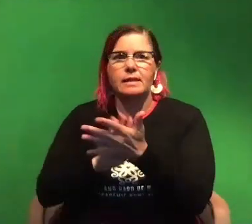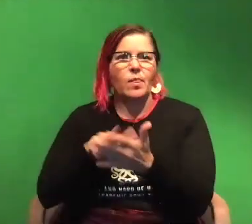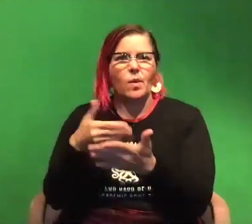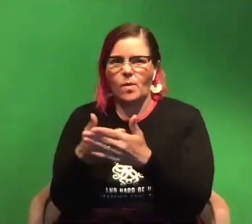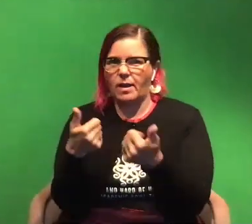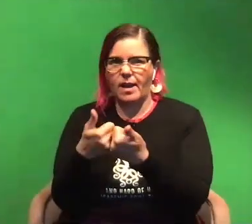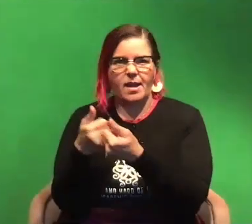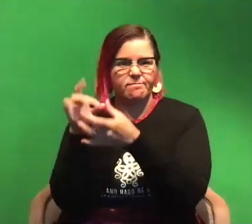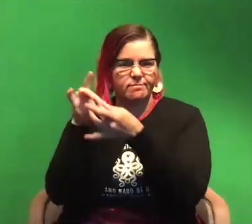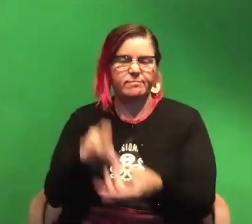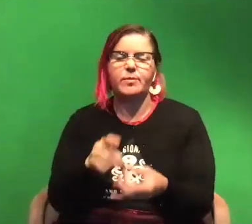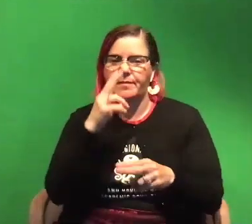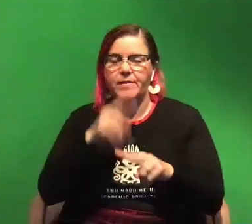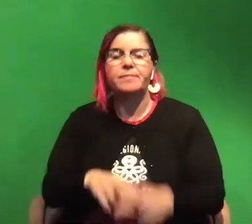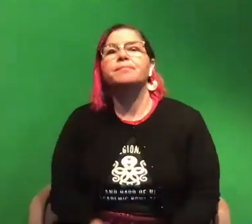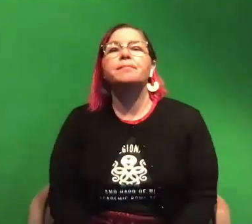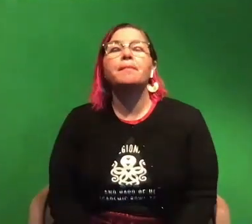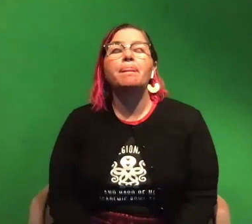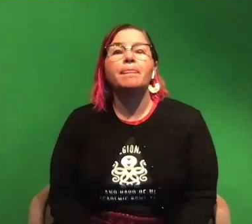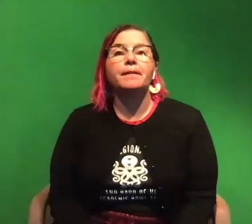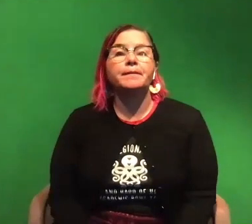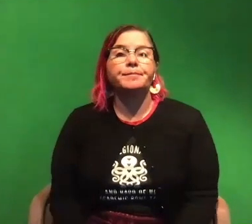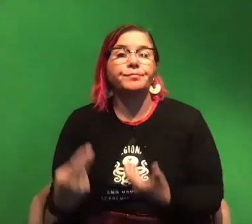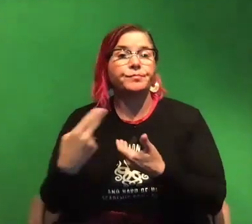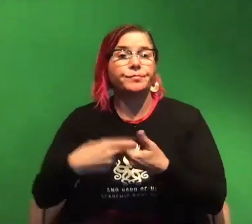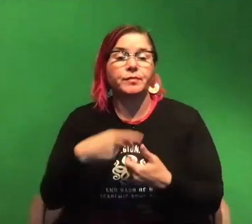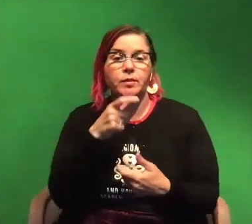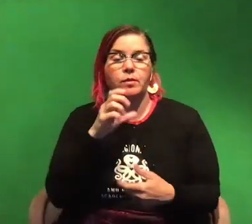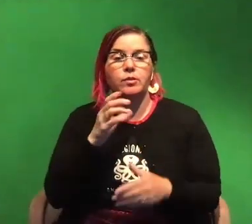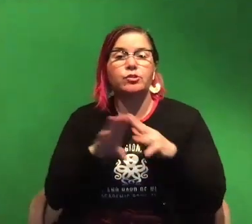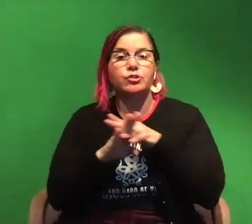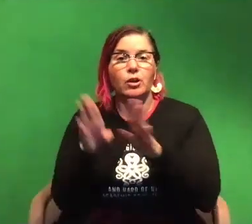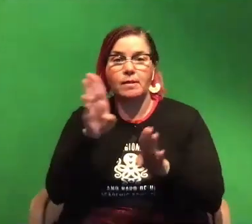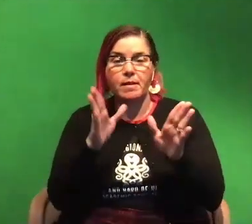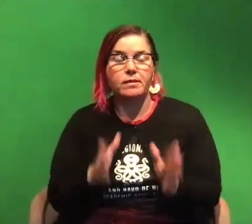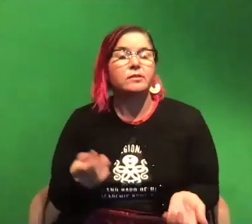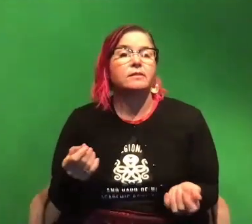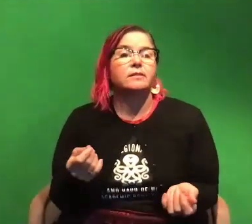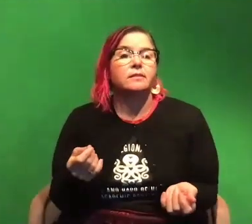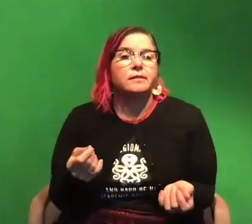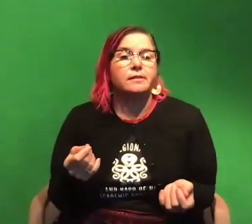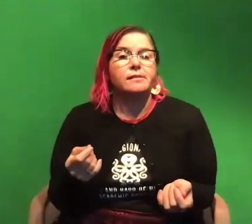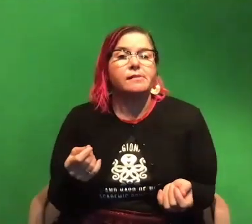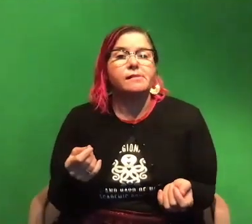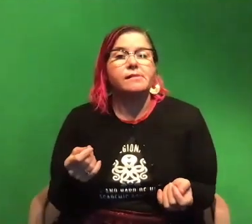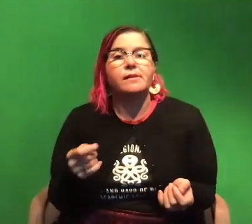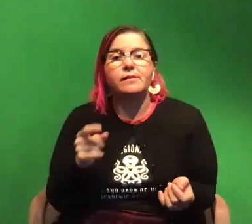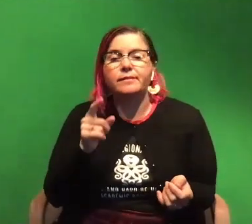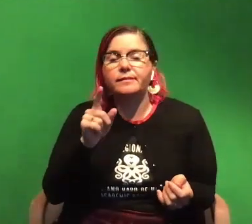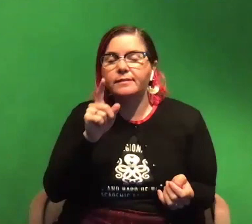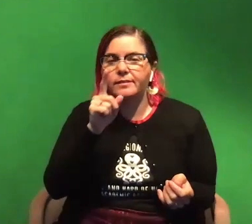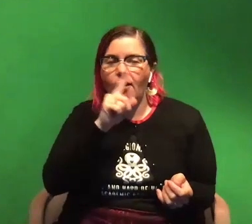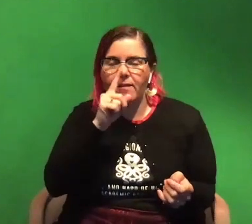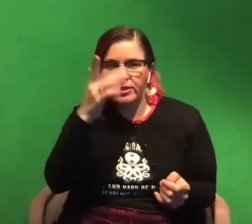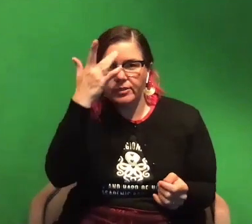that's going to be really fun. Mm-hmm. We're also going to be joined by shark biologists and artificial intelligence